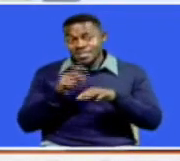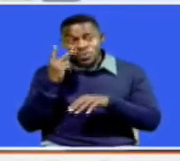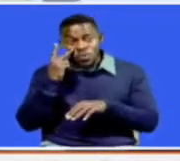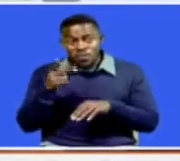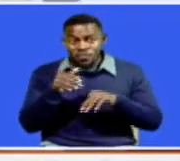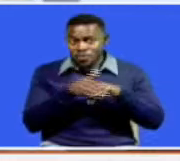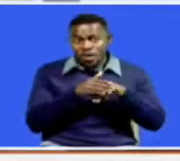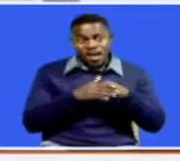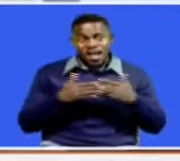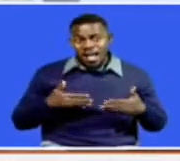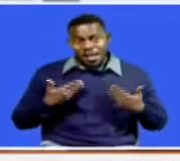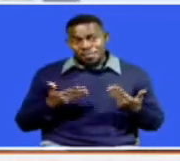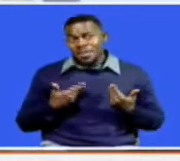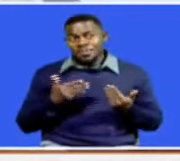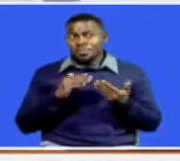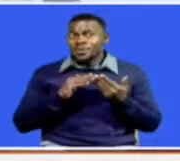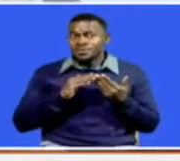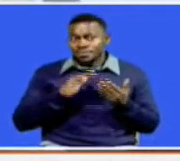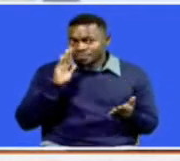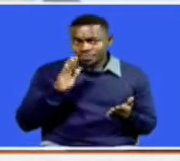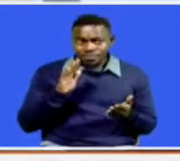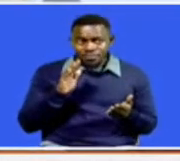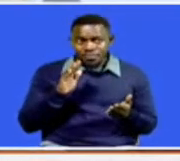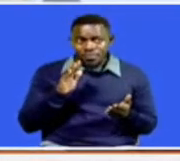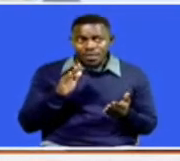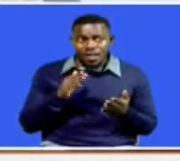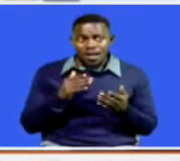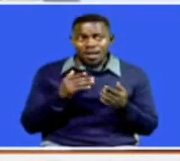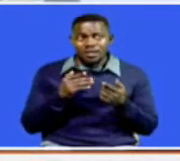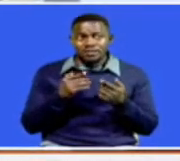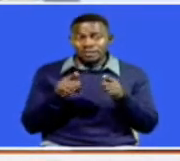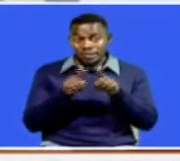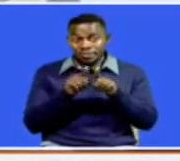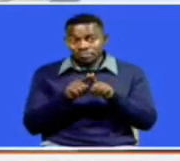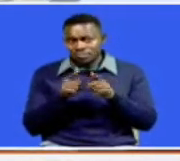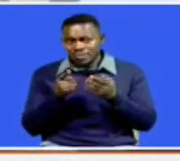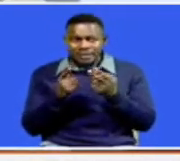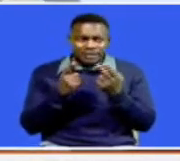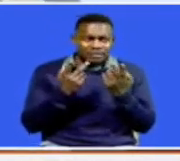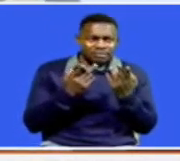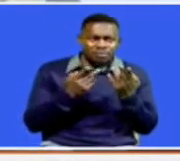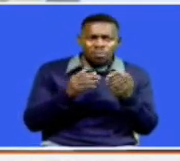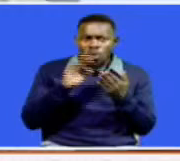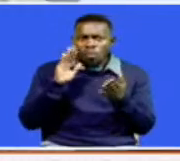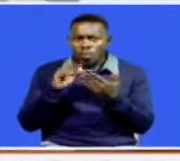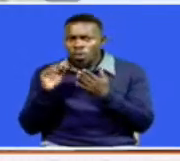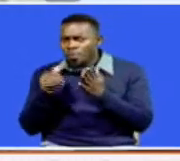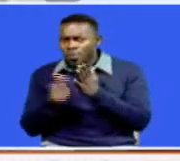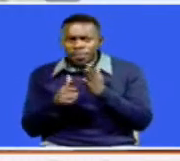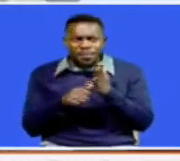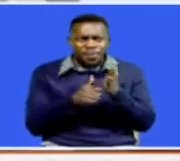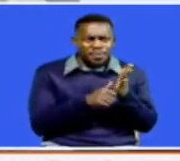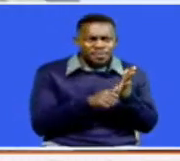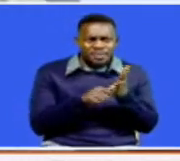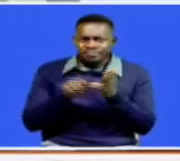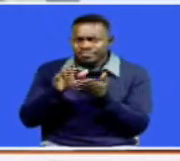has been out in the cold for a couple of years, and we've not had a lot of successes on the football field,